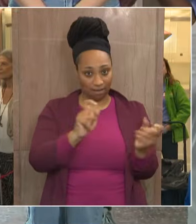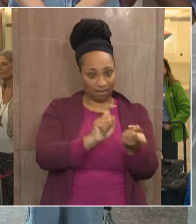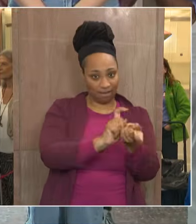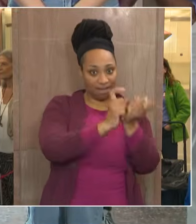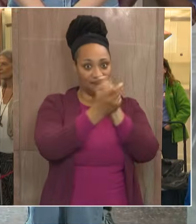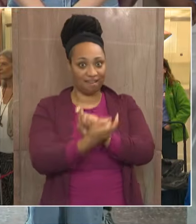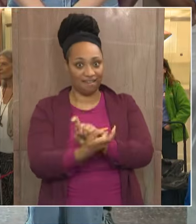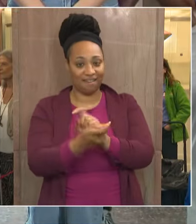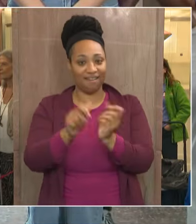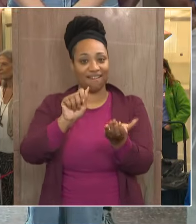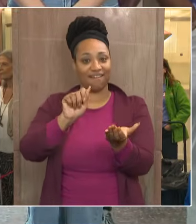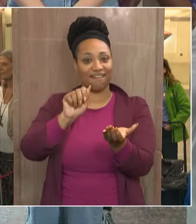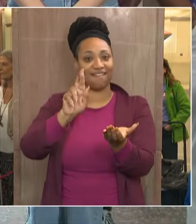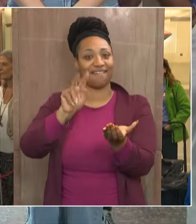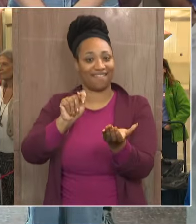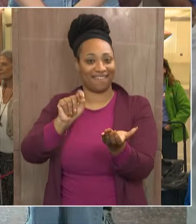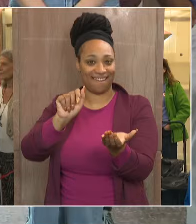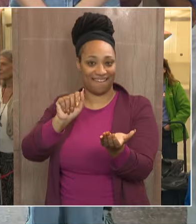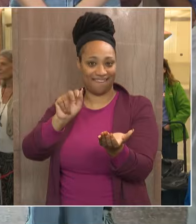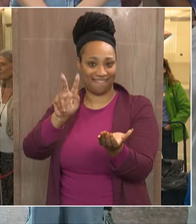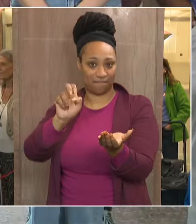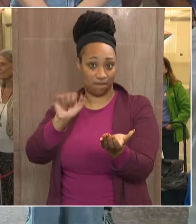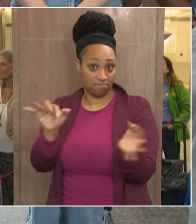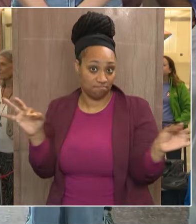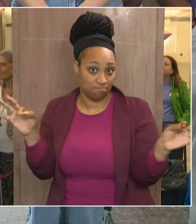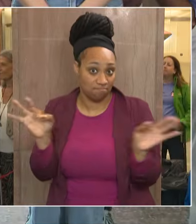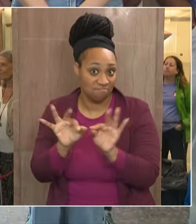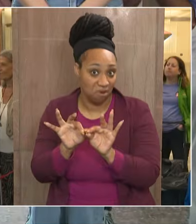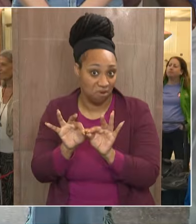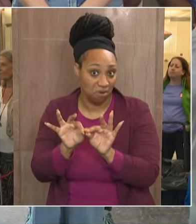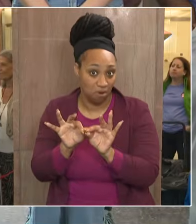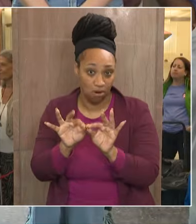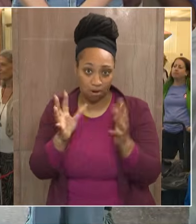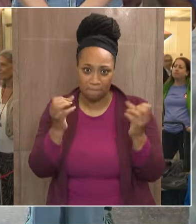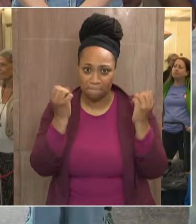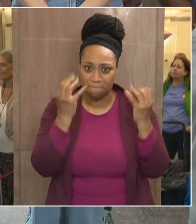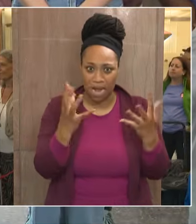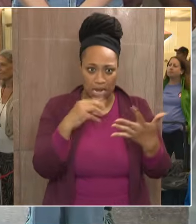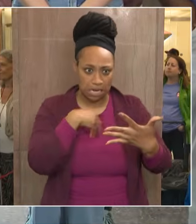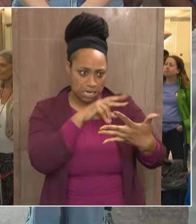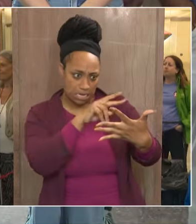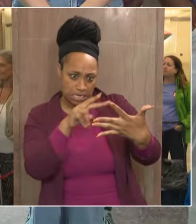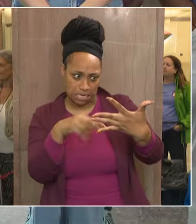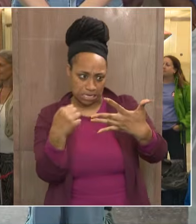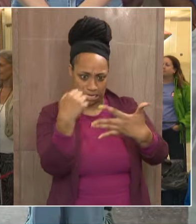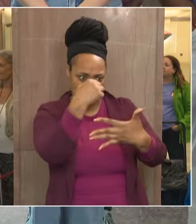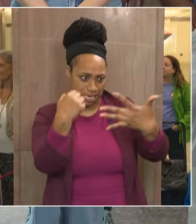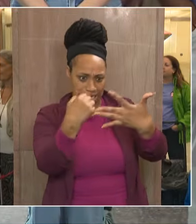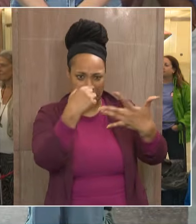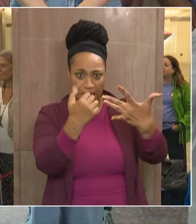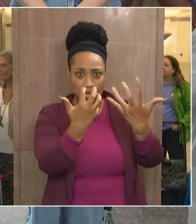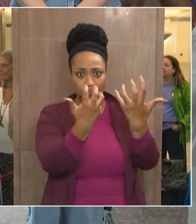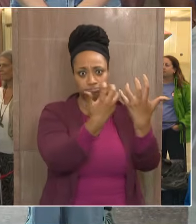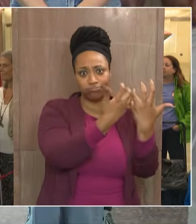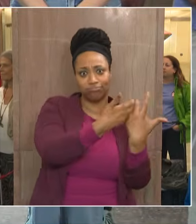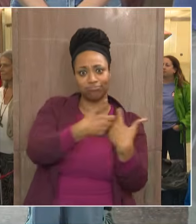many of our priorities. It makes the downtown more vibrant, It helps us support local talent